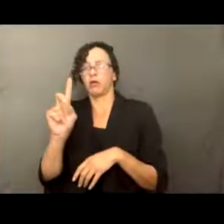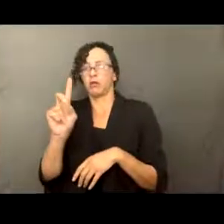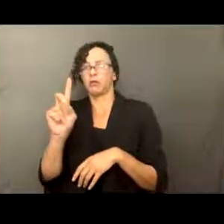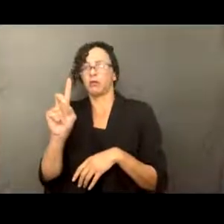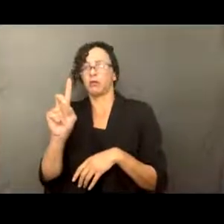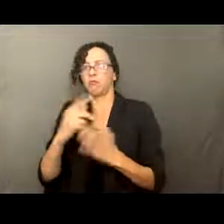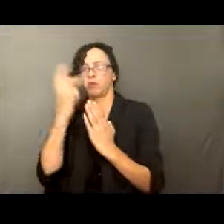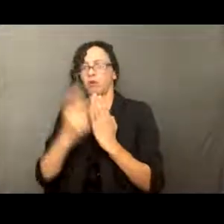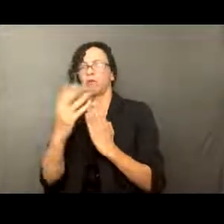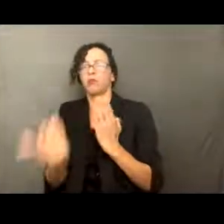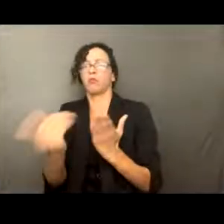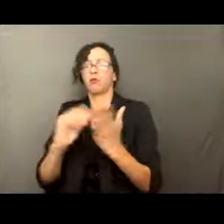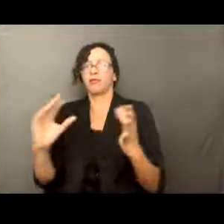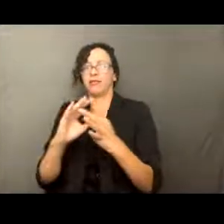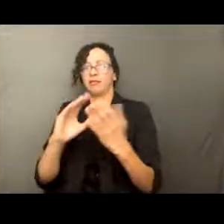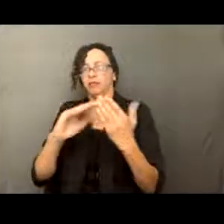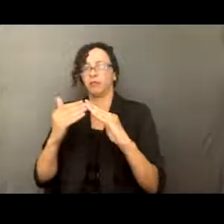Communities program.